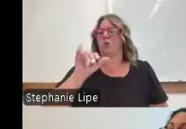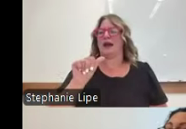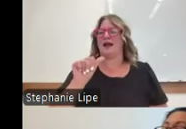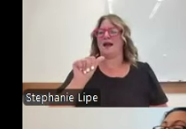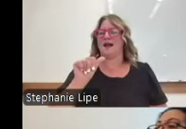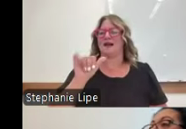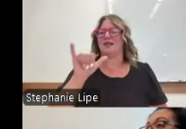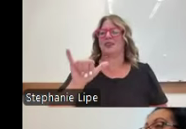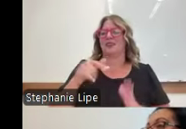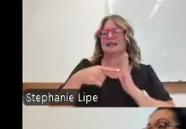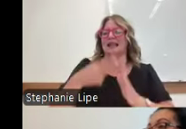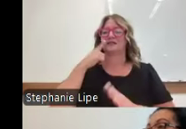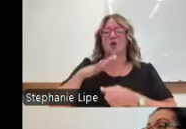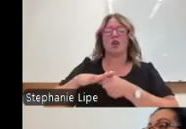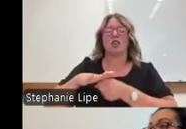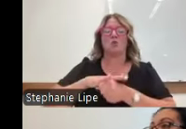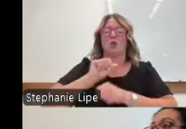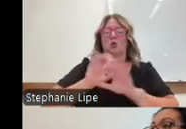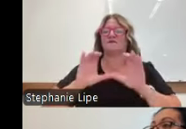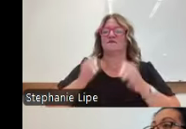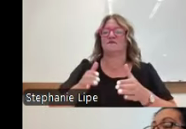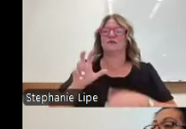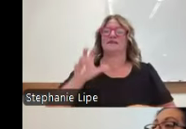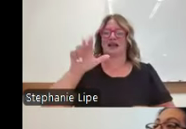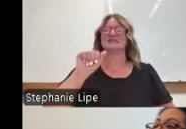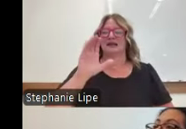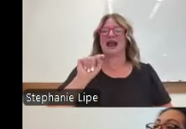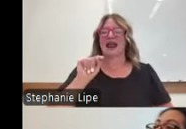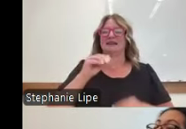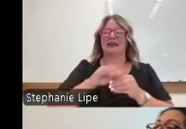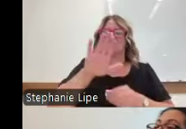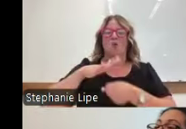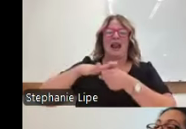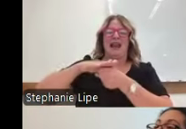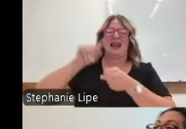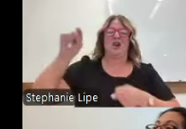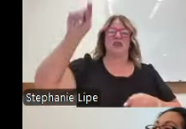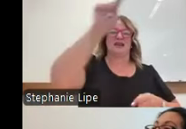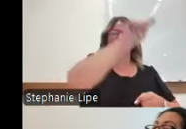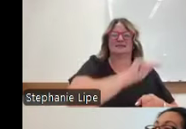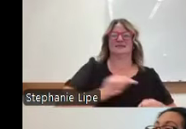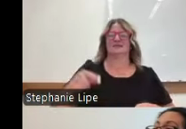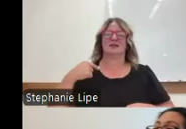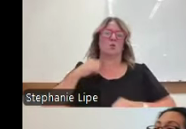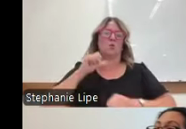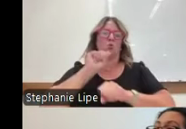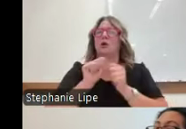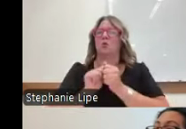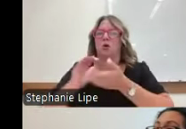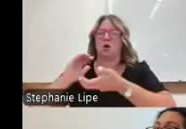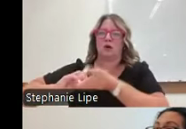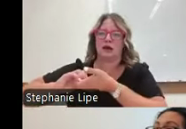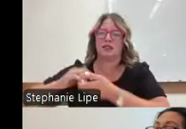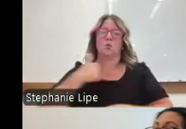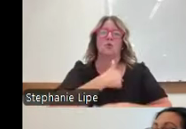Incentive Act. You may have heard of LOIA, and that's for local employment, and you can check in your area